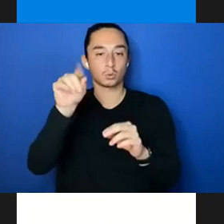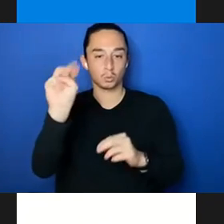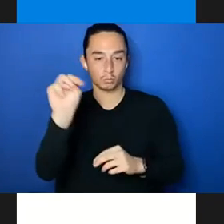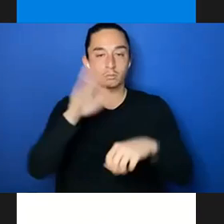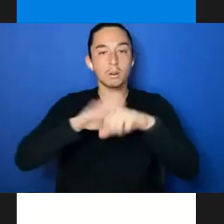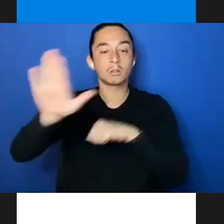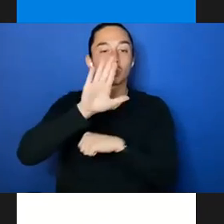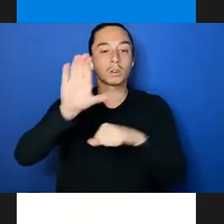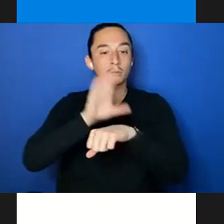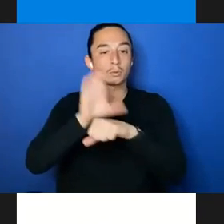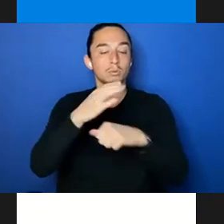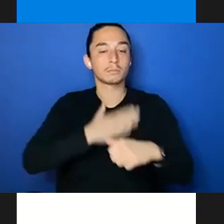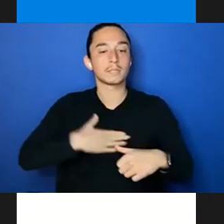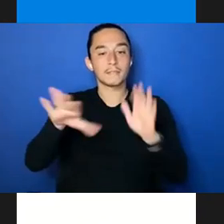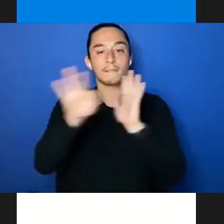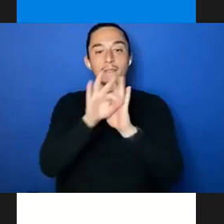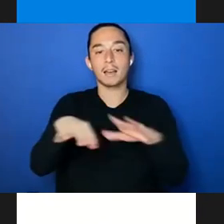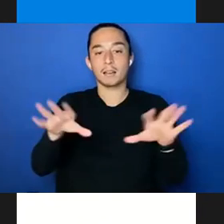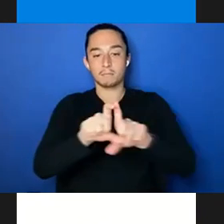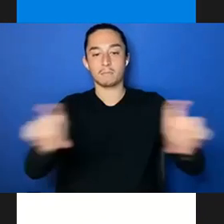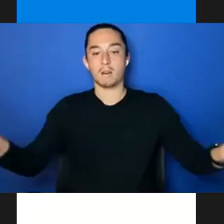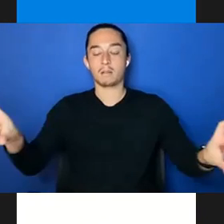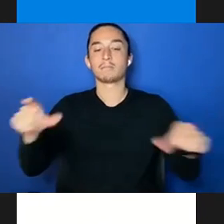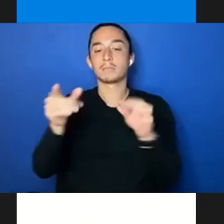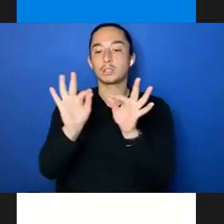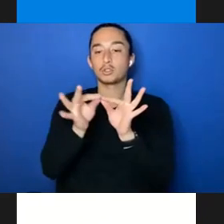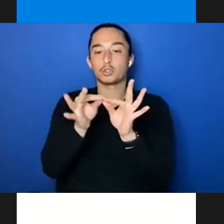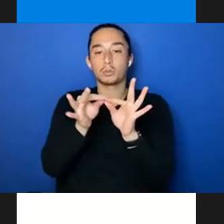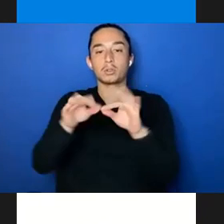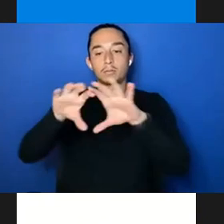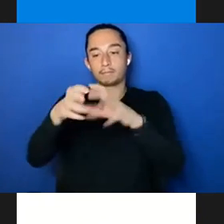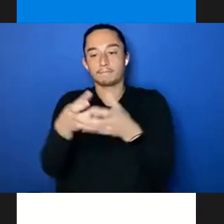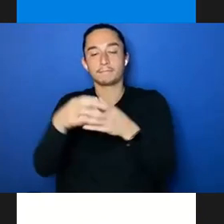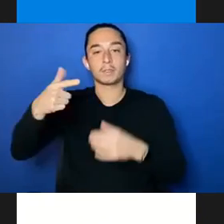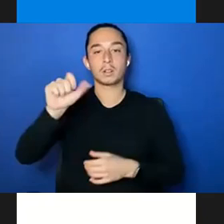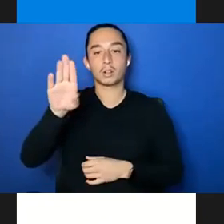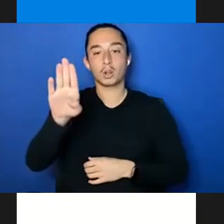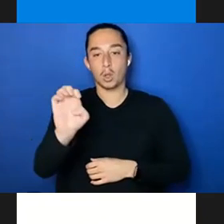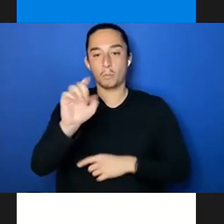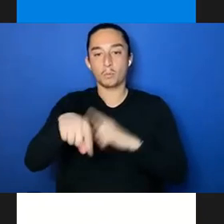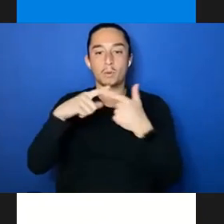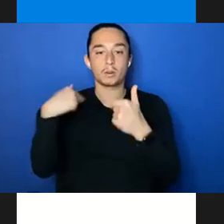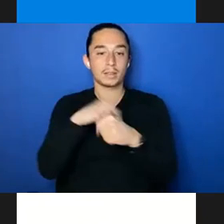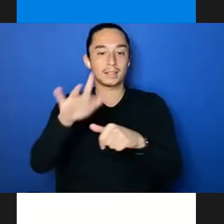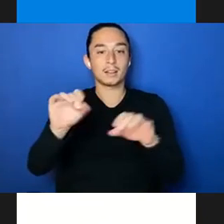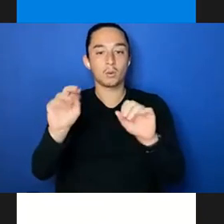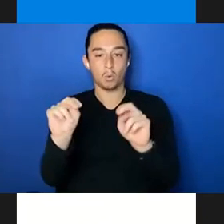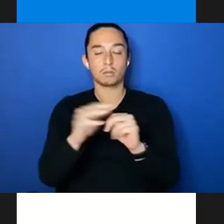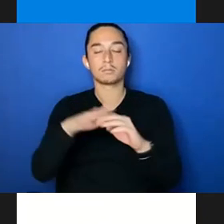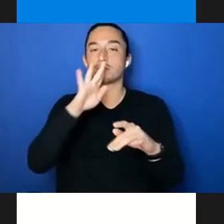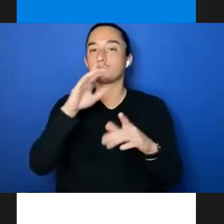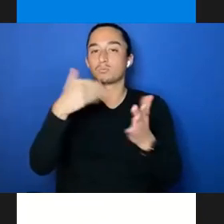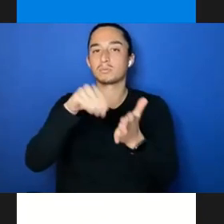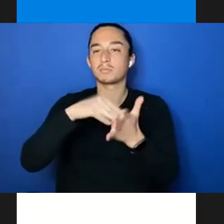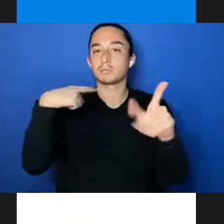please find the interpretation globe icon at the bottom of your screen once we activate the function. En su computadora